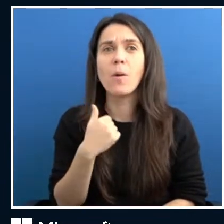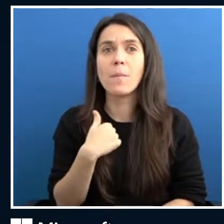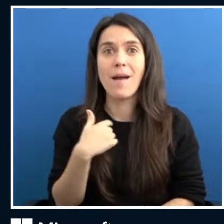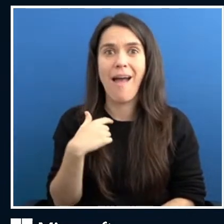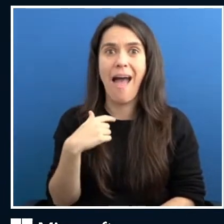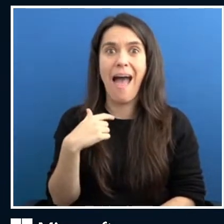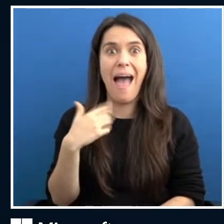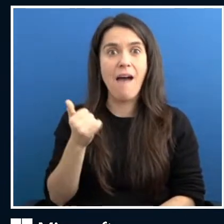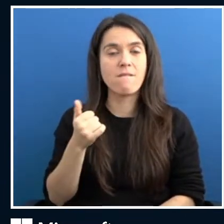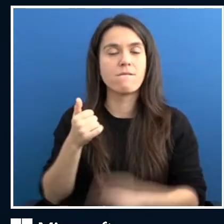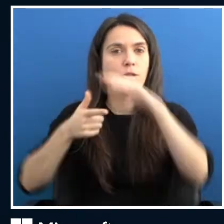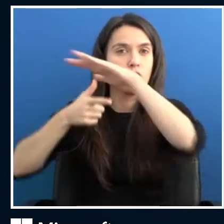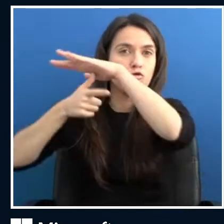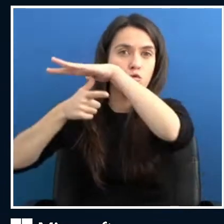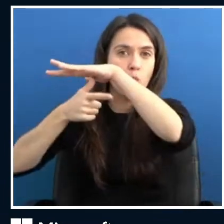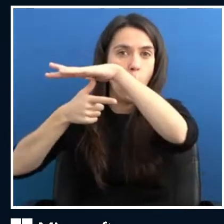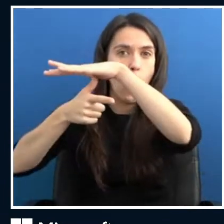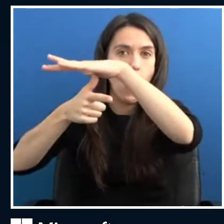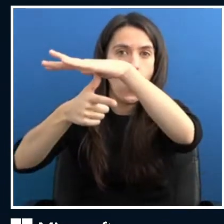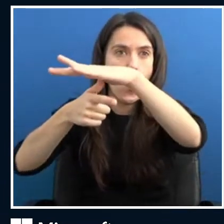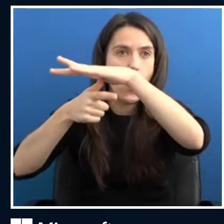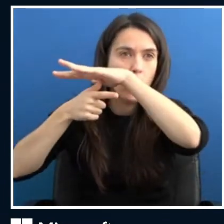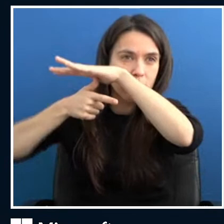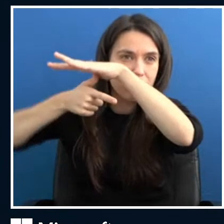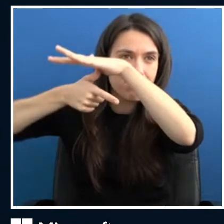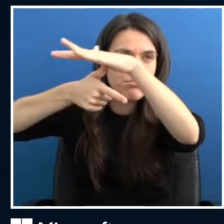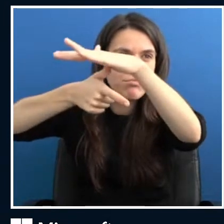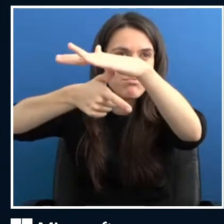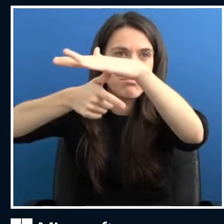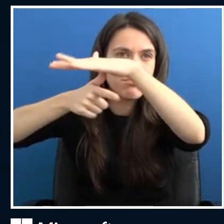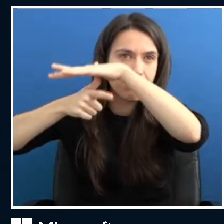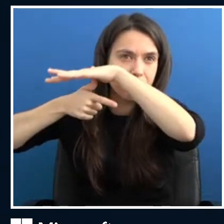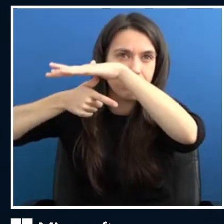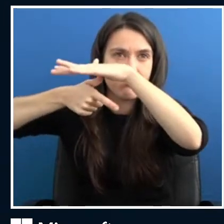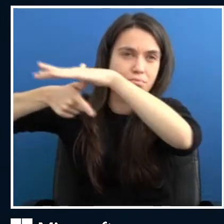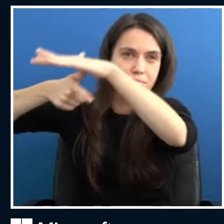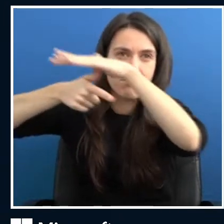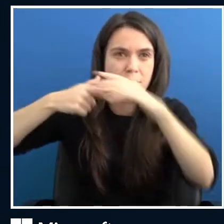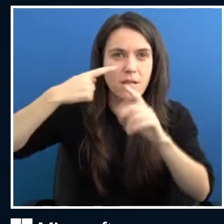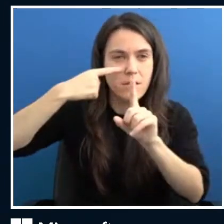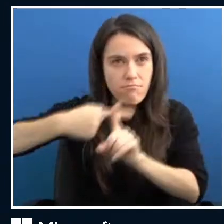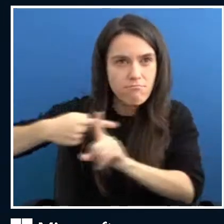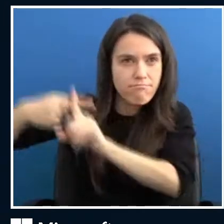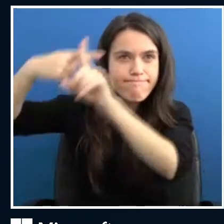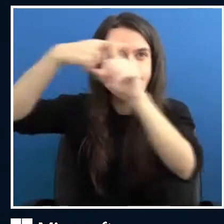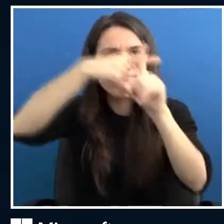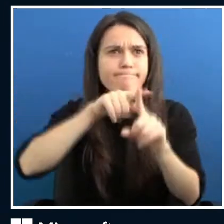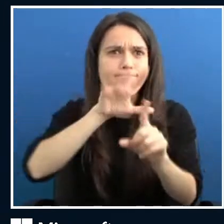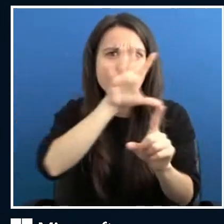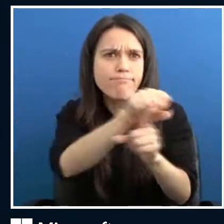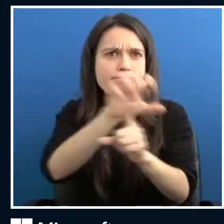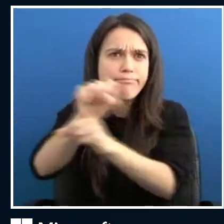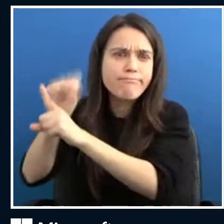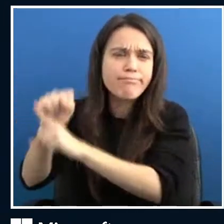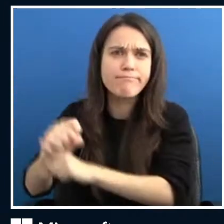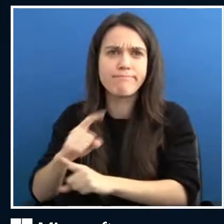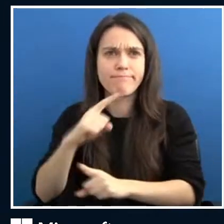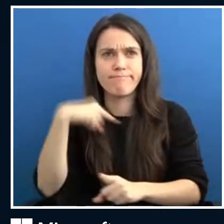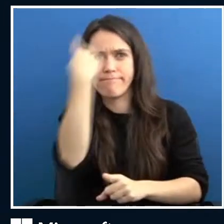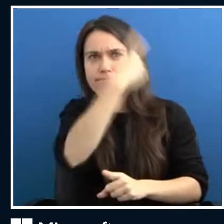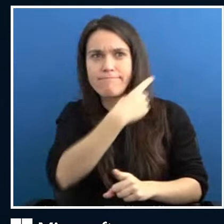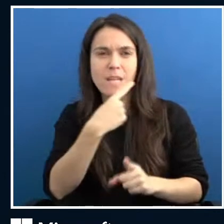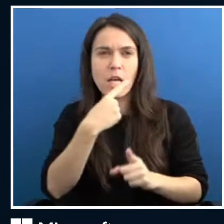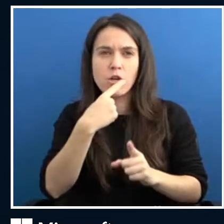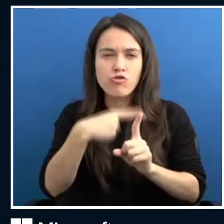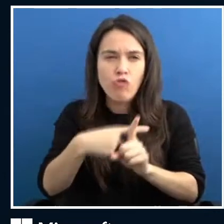have the ability of long distance monitoring, automated identification, automated tracking.